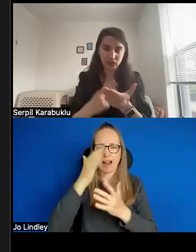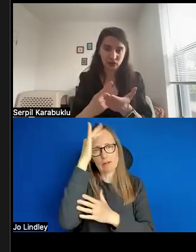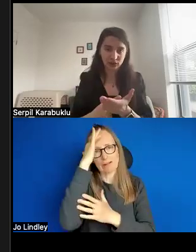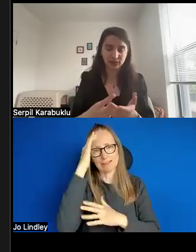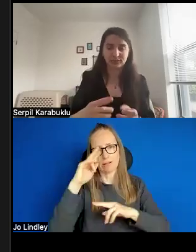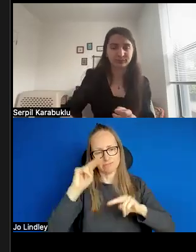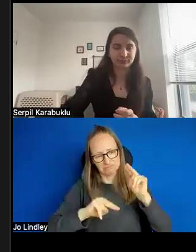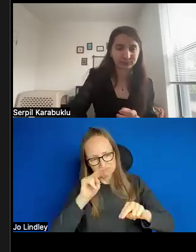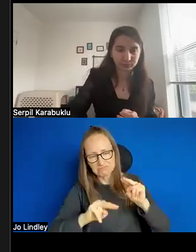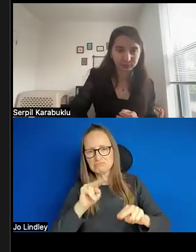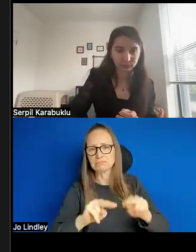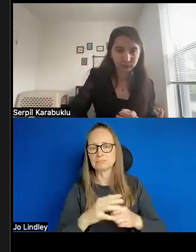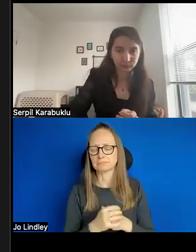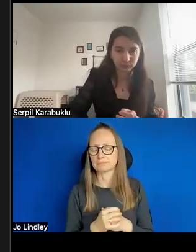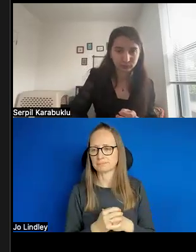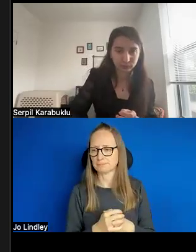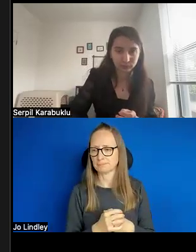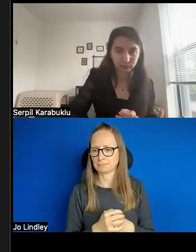analysis.